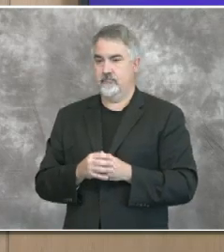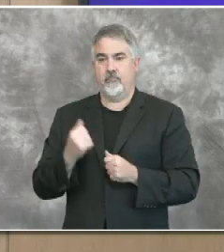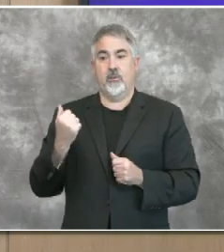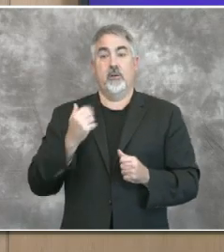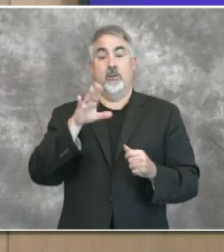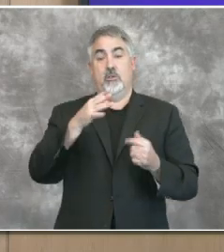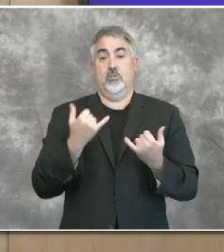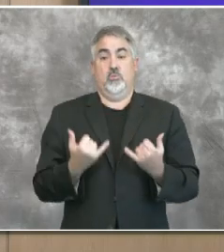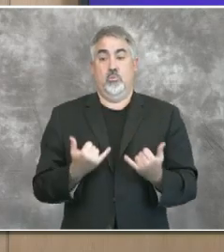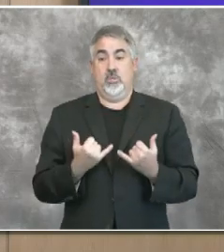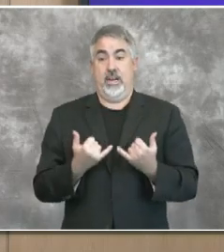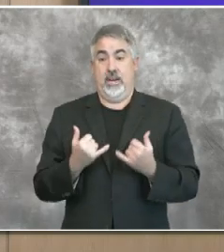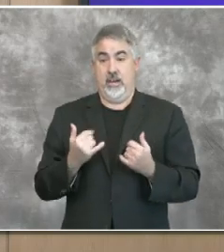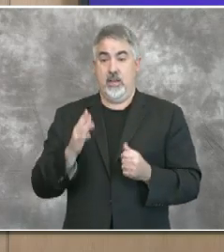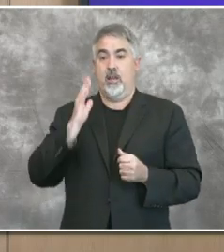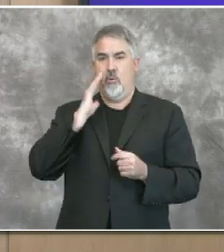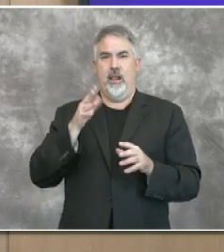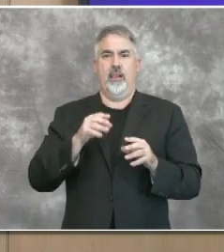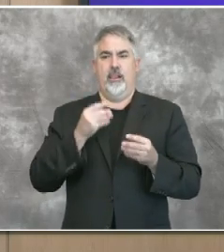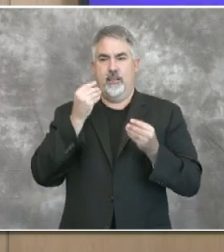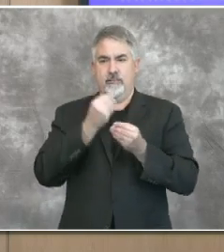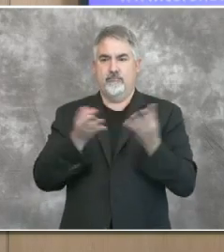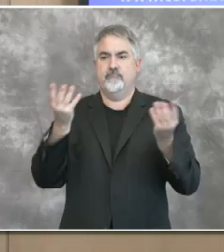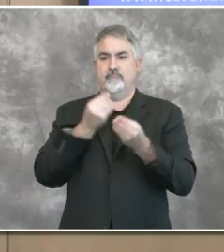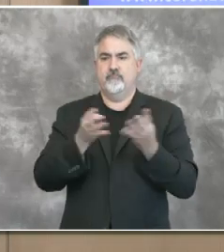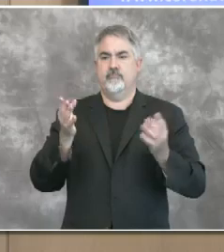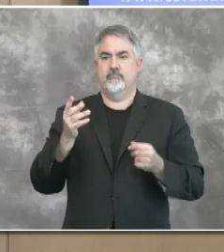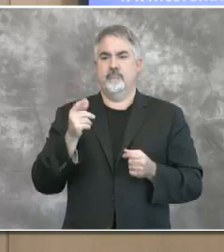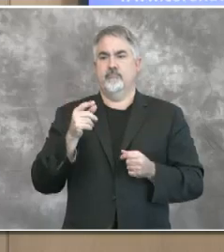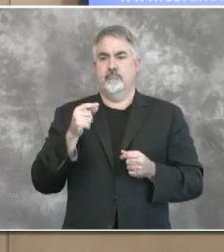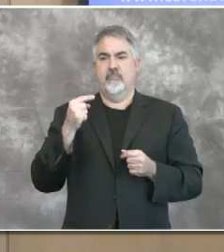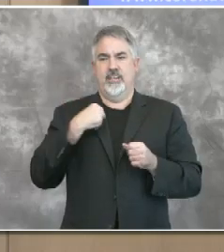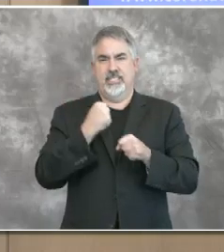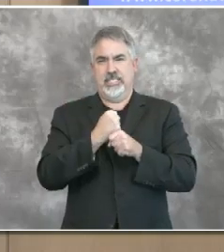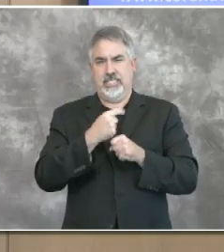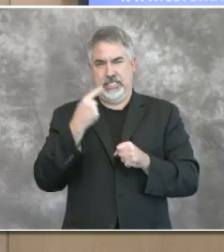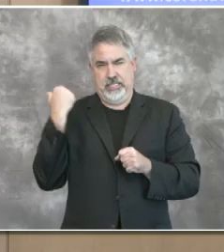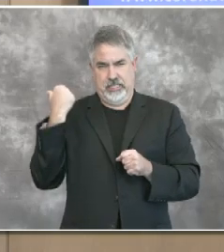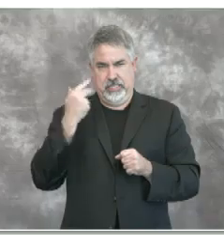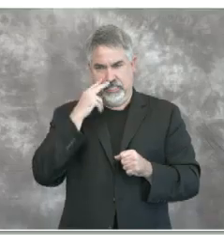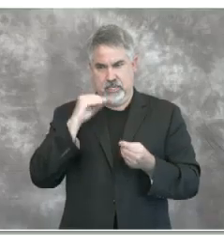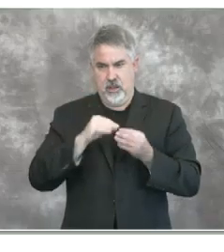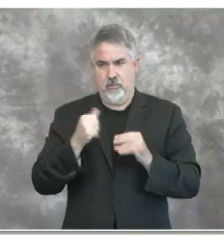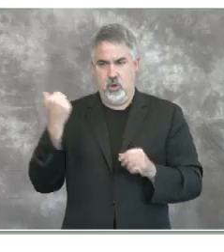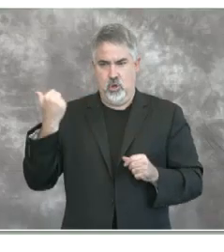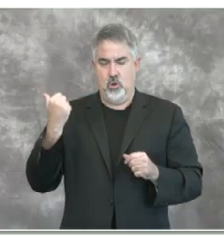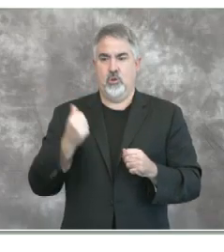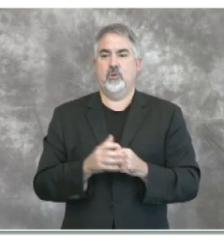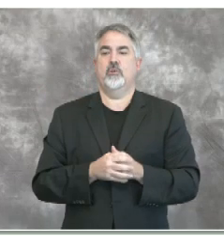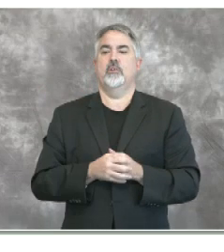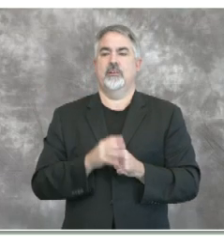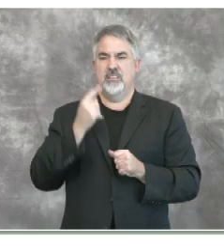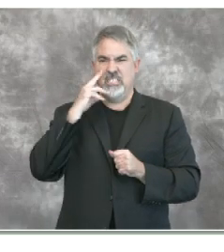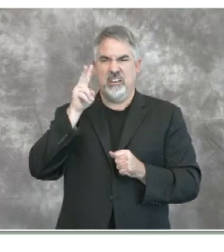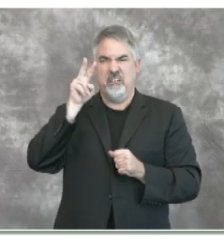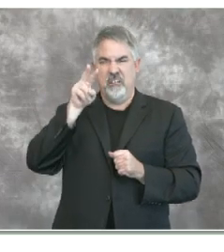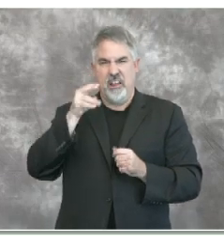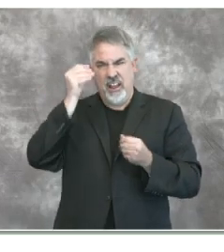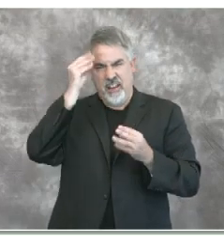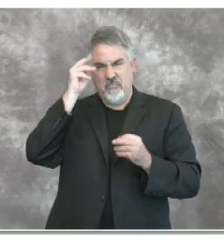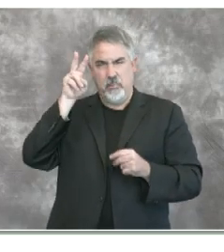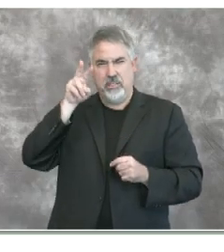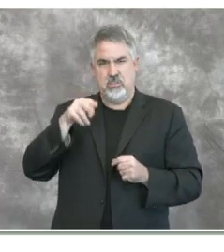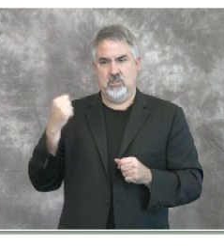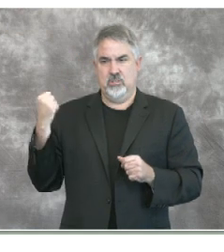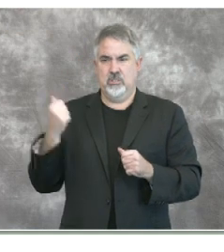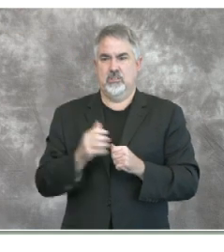are releasing an interactive dashboard. This dashboard takes a lot of the information that's available now and simply puts it in a little bit